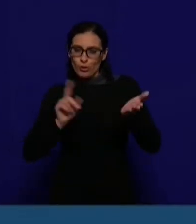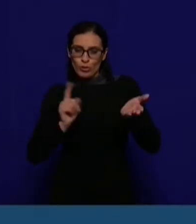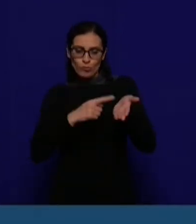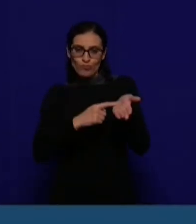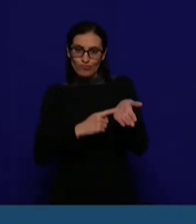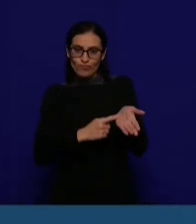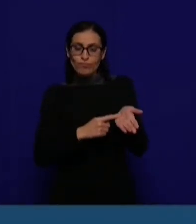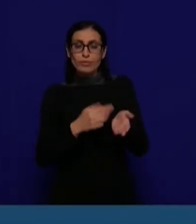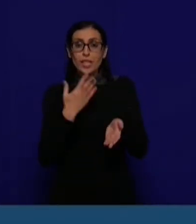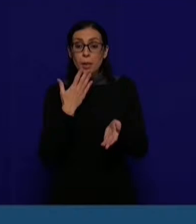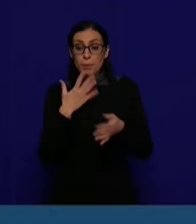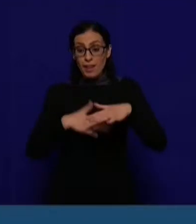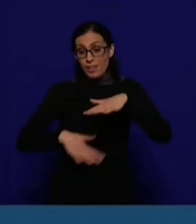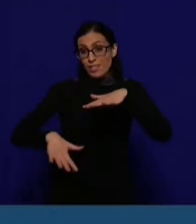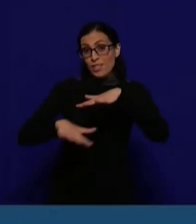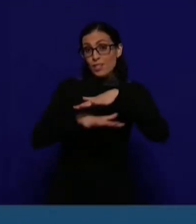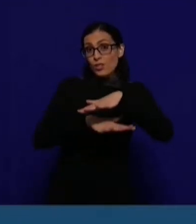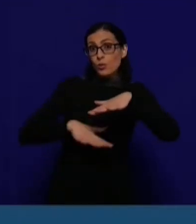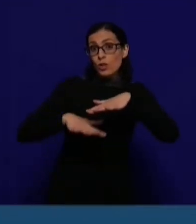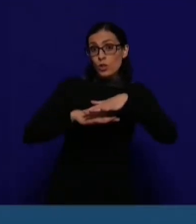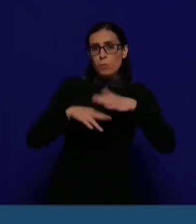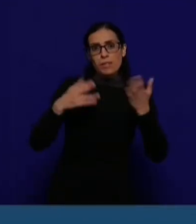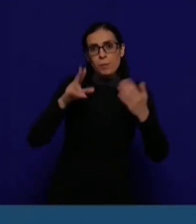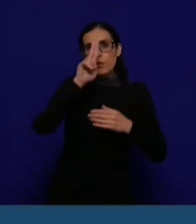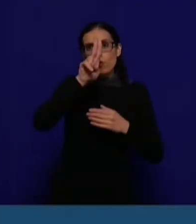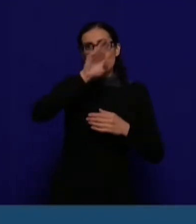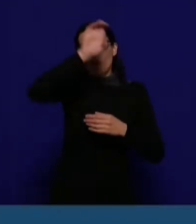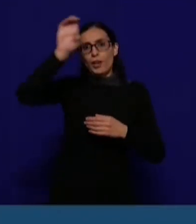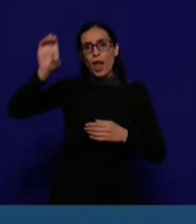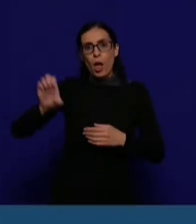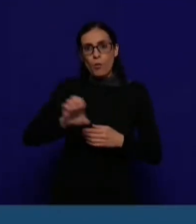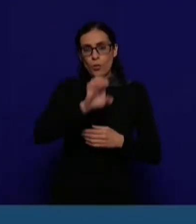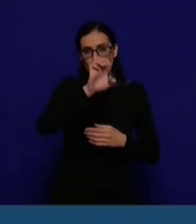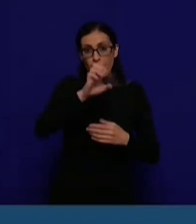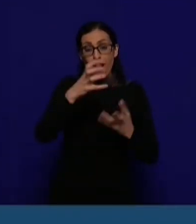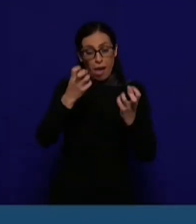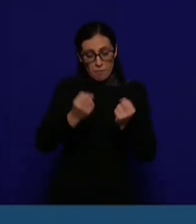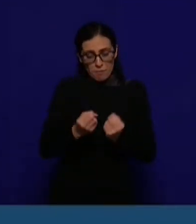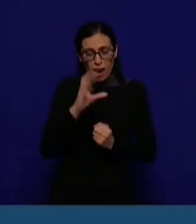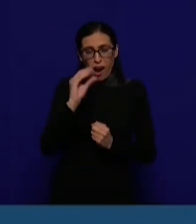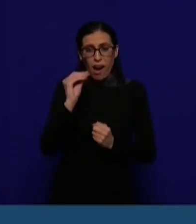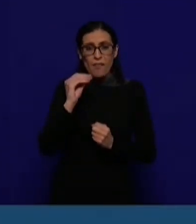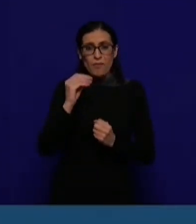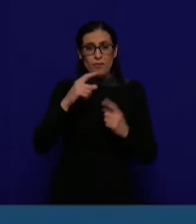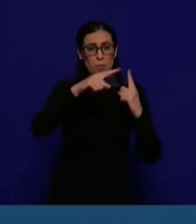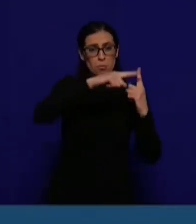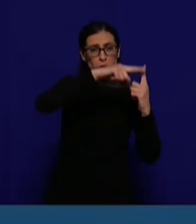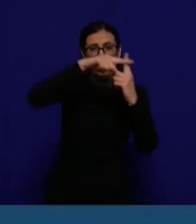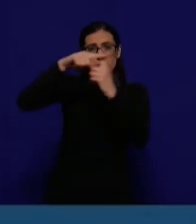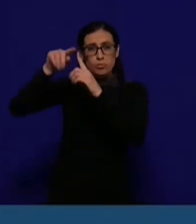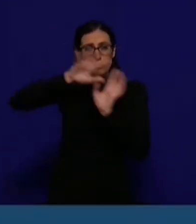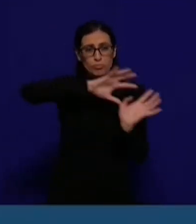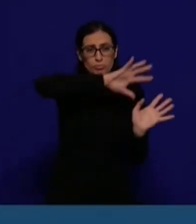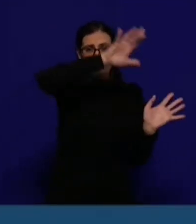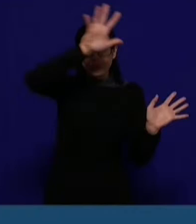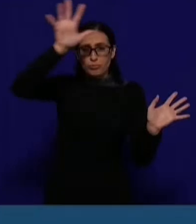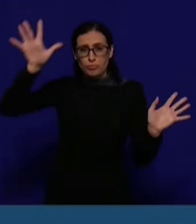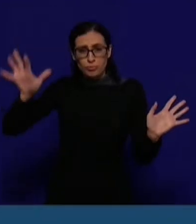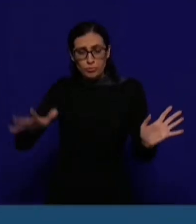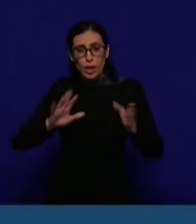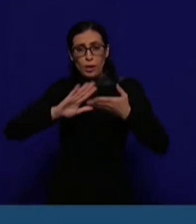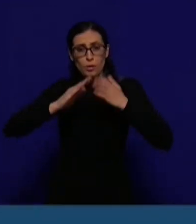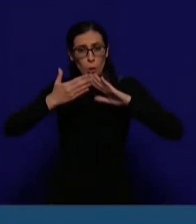li f'sitwazzjoni fejn għandna bħalissa fl-Unjoni Ewropea fejn għandna numru ta' każijiet li għadhom qegħdin jinfirxu fil-komunità